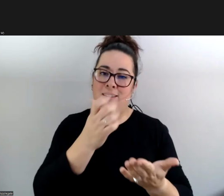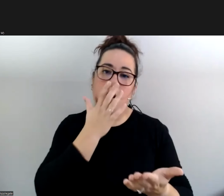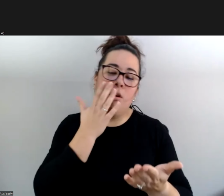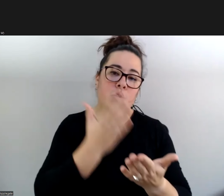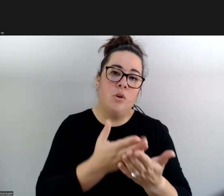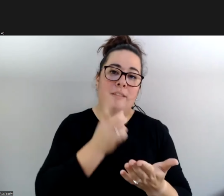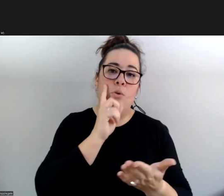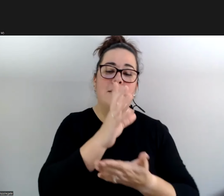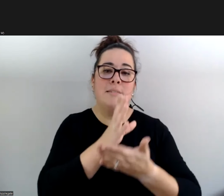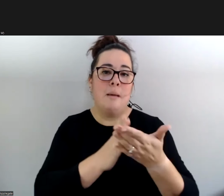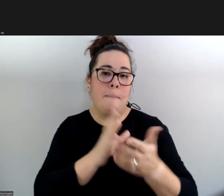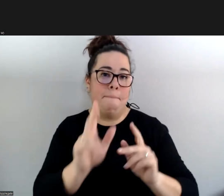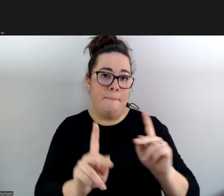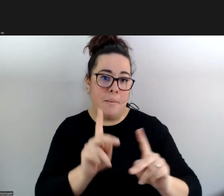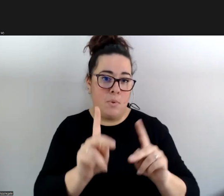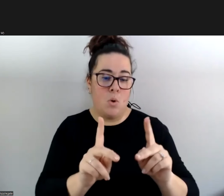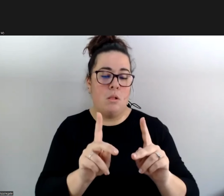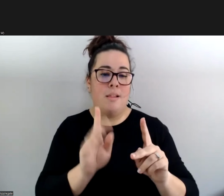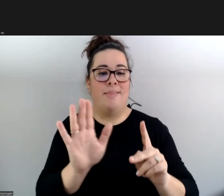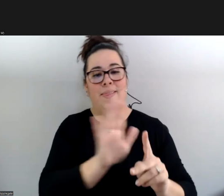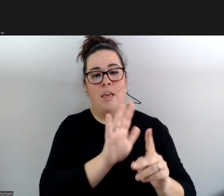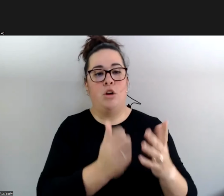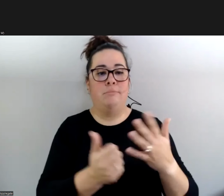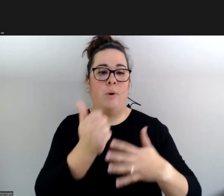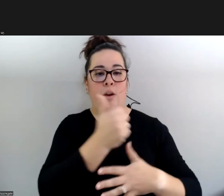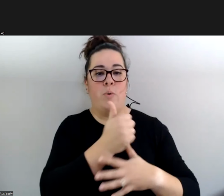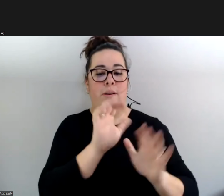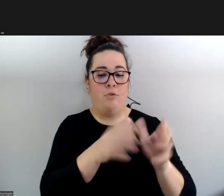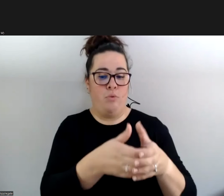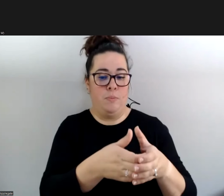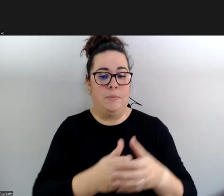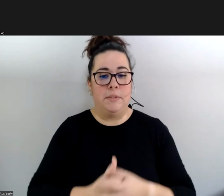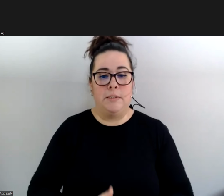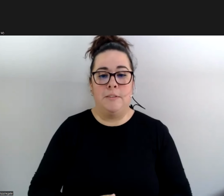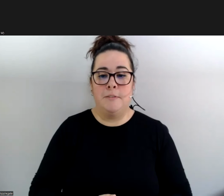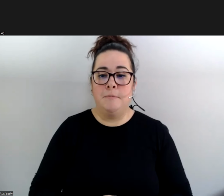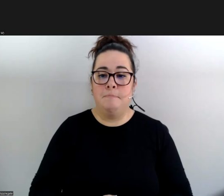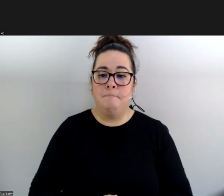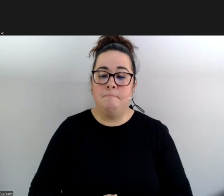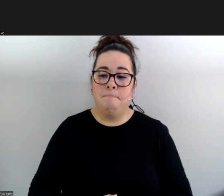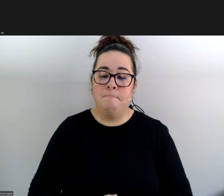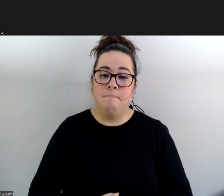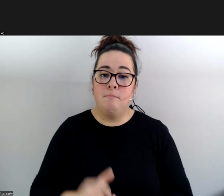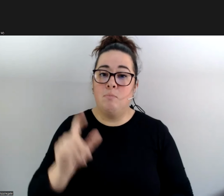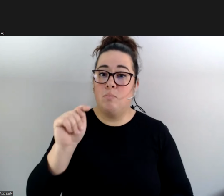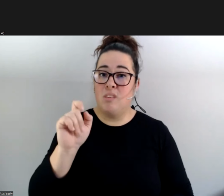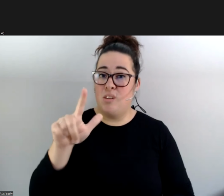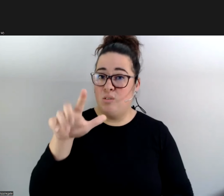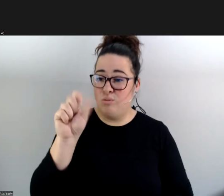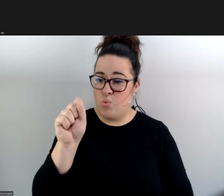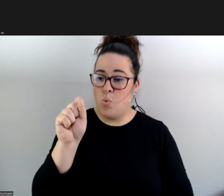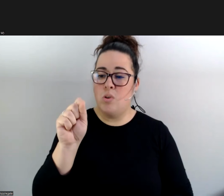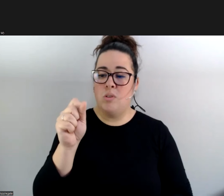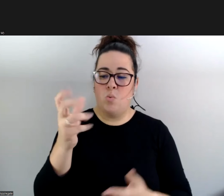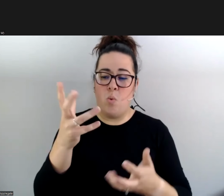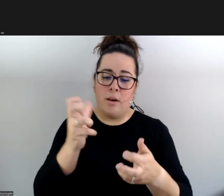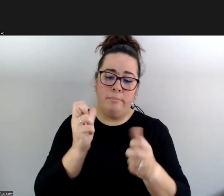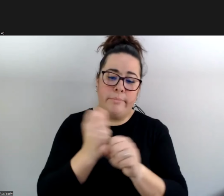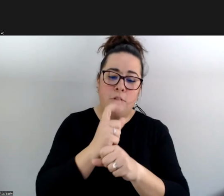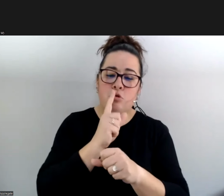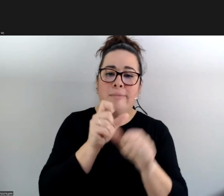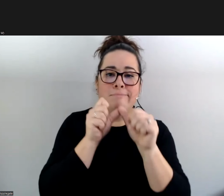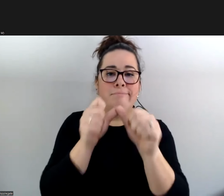of NCRN's priority populations. There may be room to keep tools on the website updated and accurate, even as we pivot